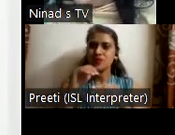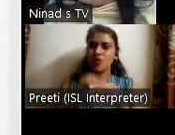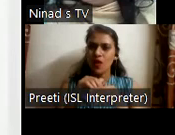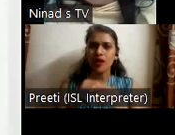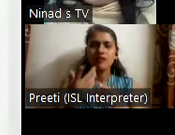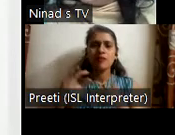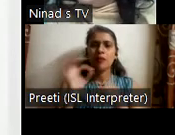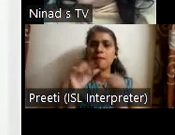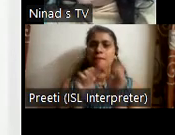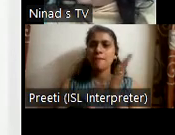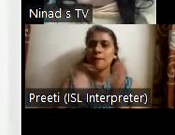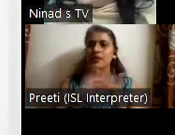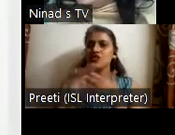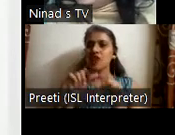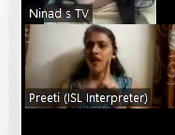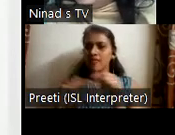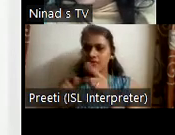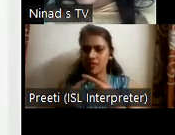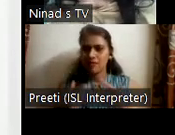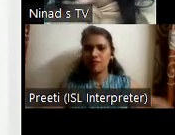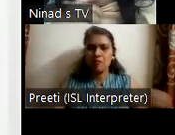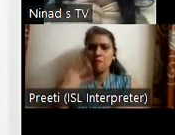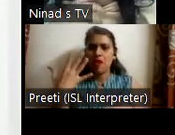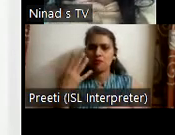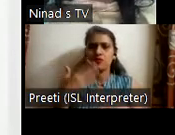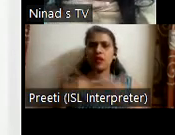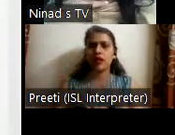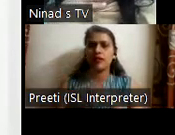panchayat systems, the Anganwadis, the